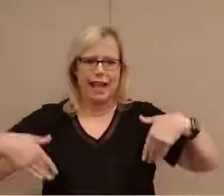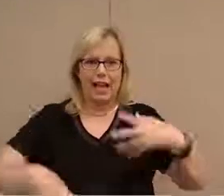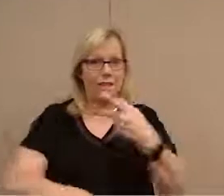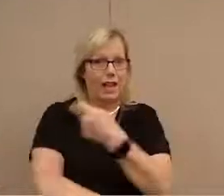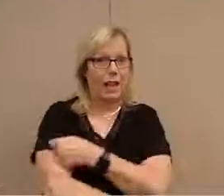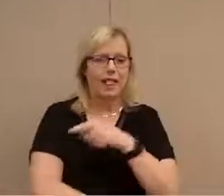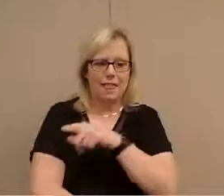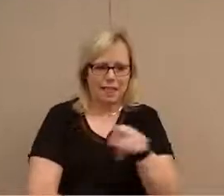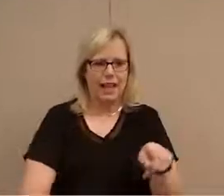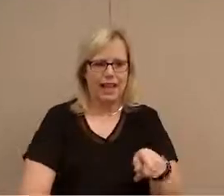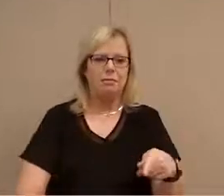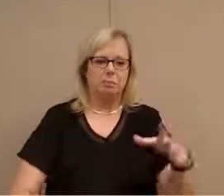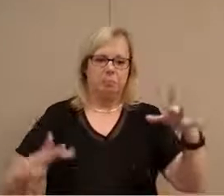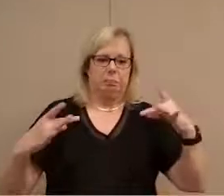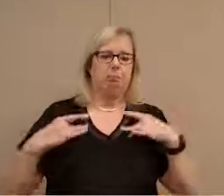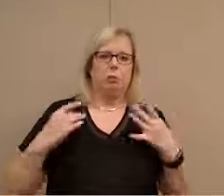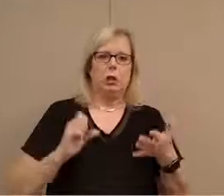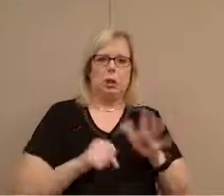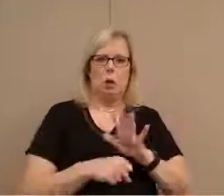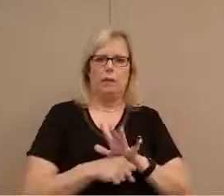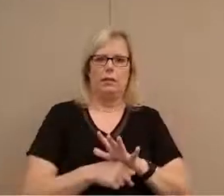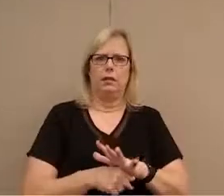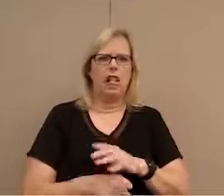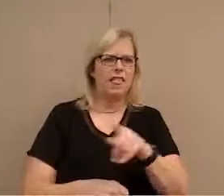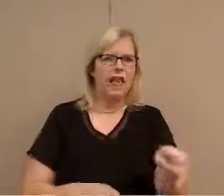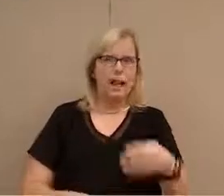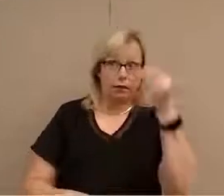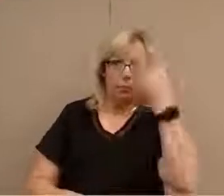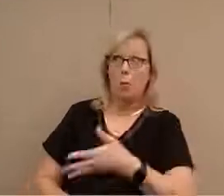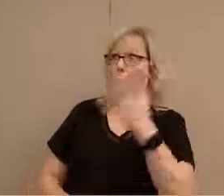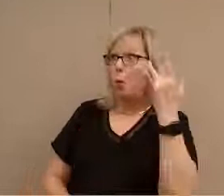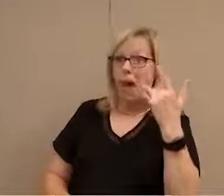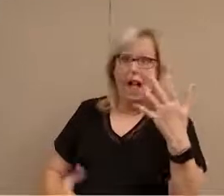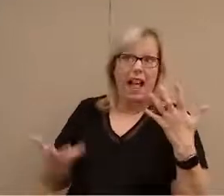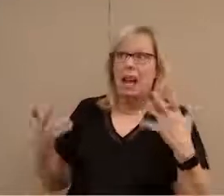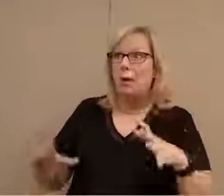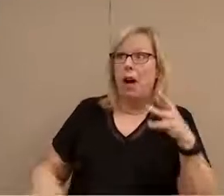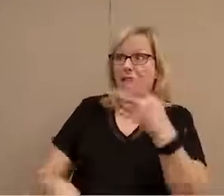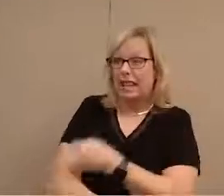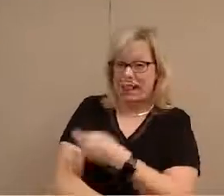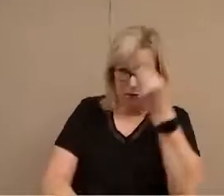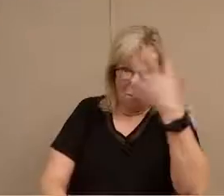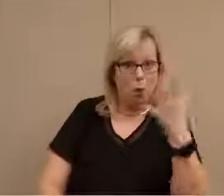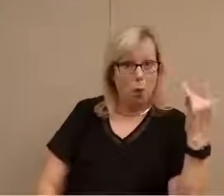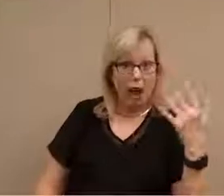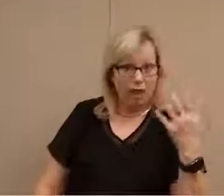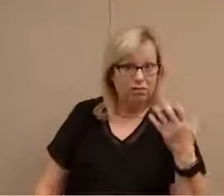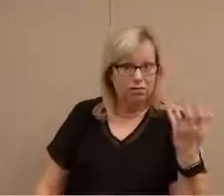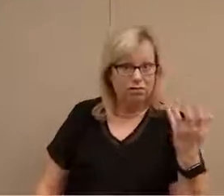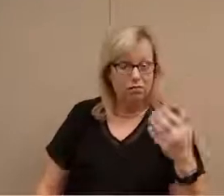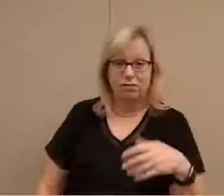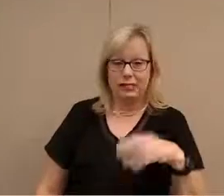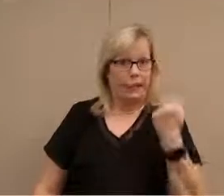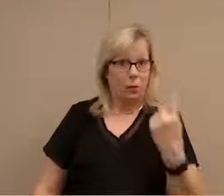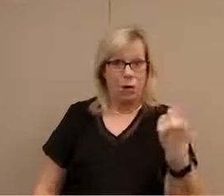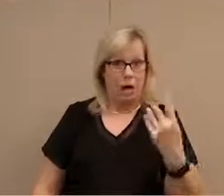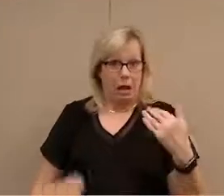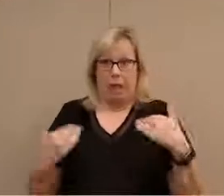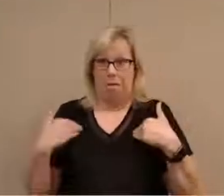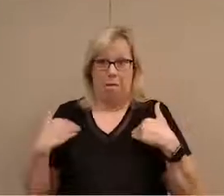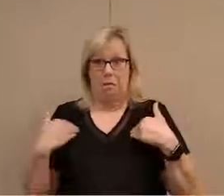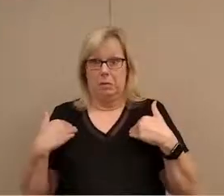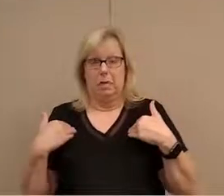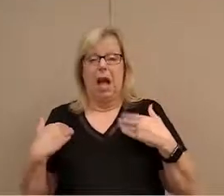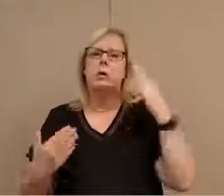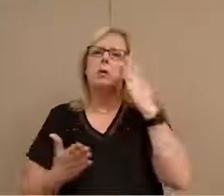vaccinated, they've contracted COVID. Did they ever tell you why they didn't get vaccinated? Does anyone have